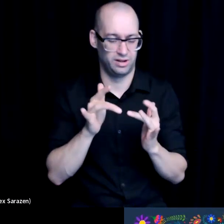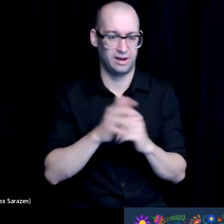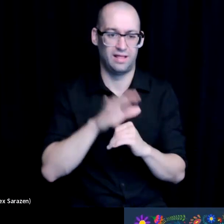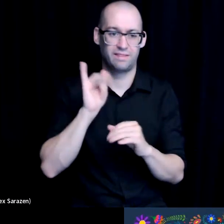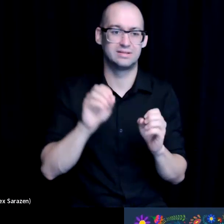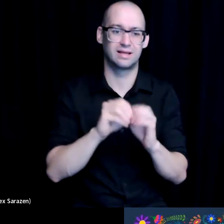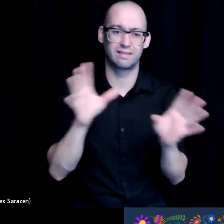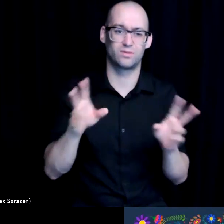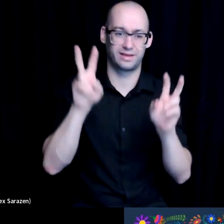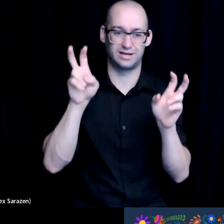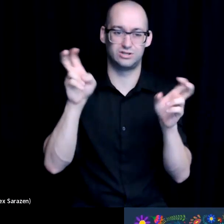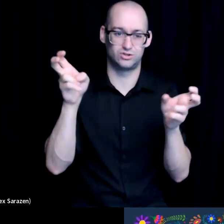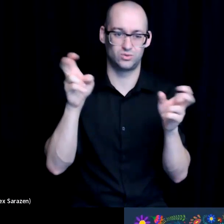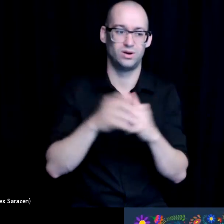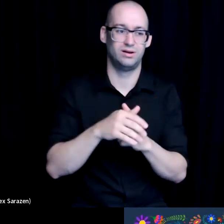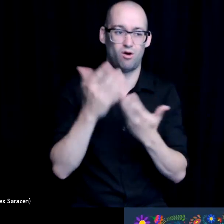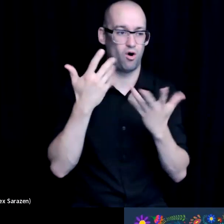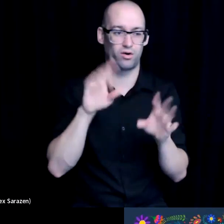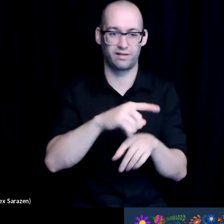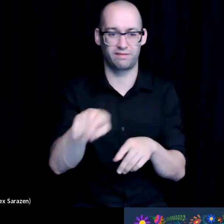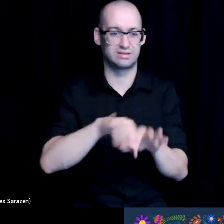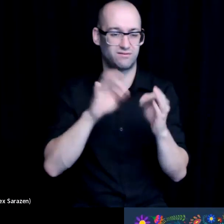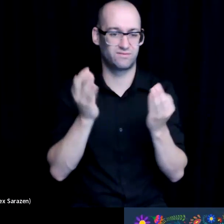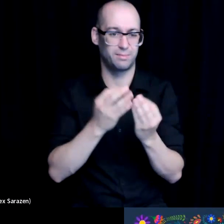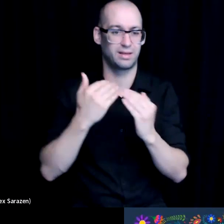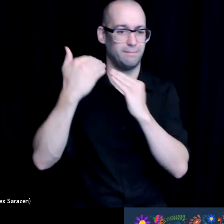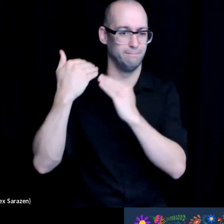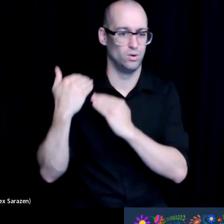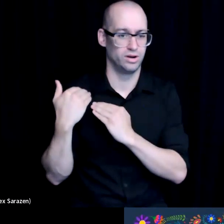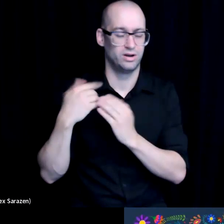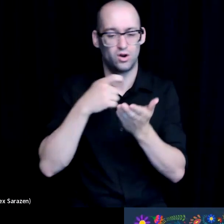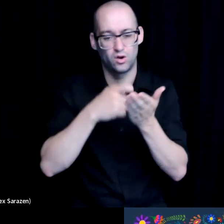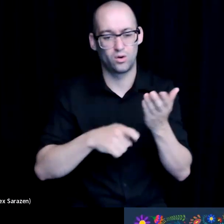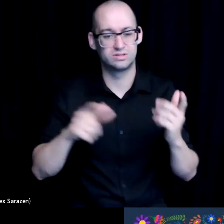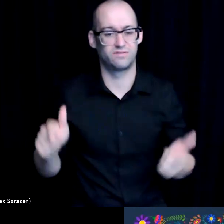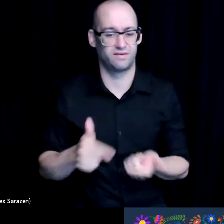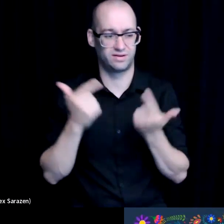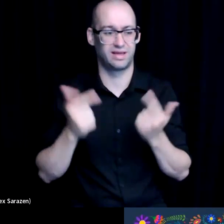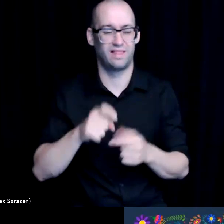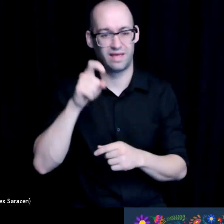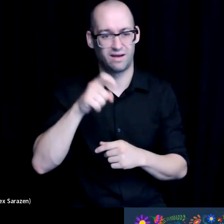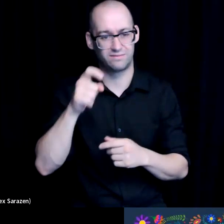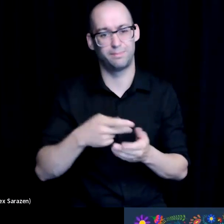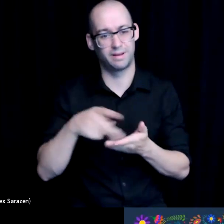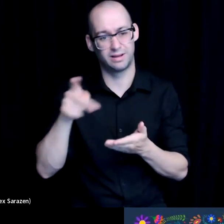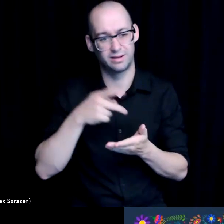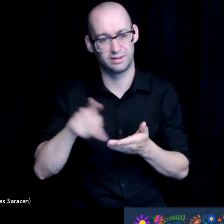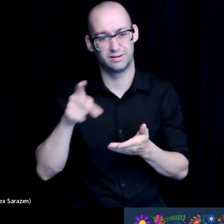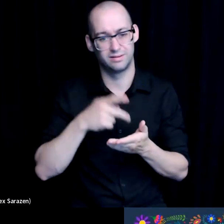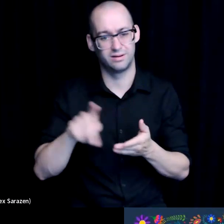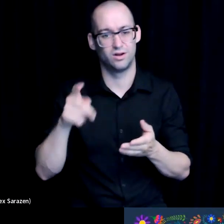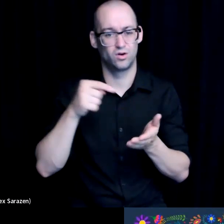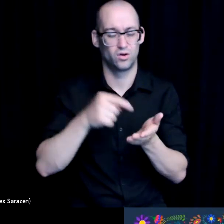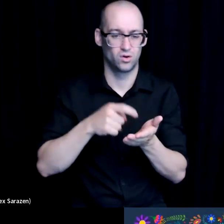that a lot of families who are already burdened with high cost of living and then having to dish out, the cost to